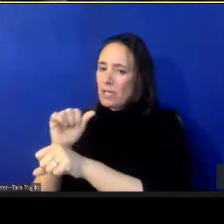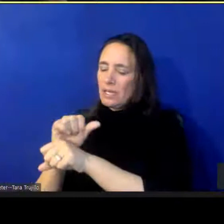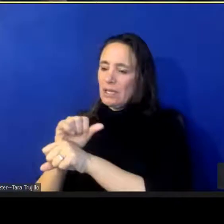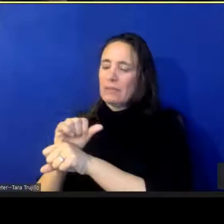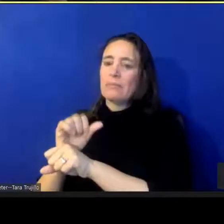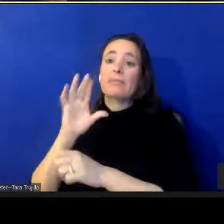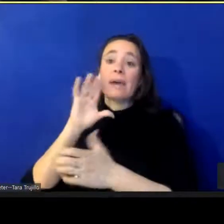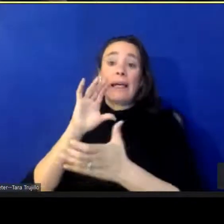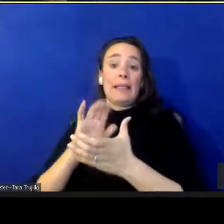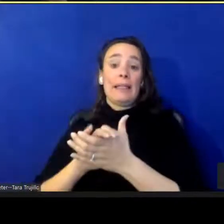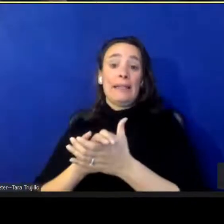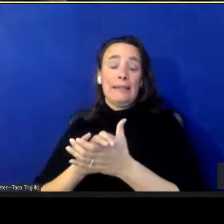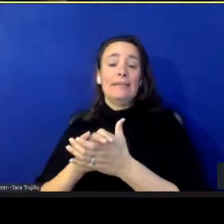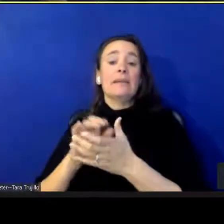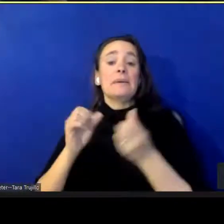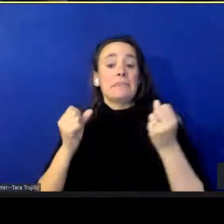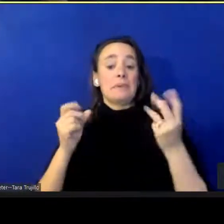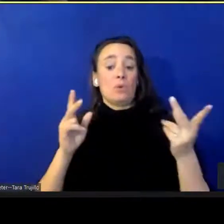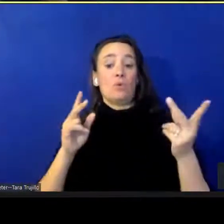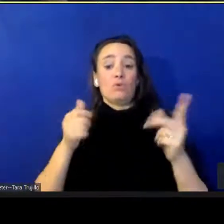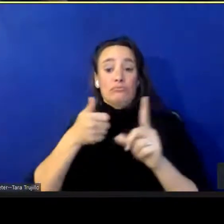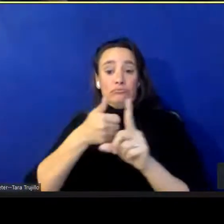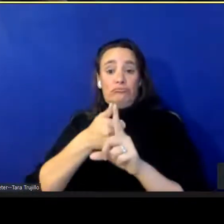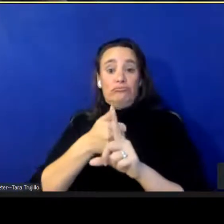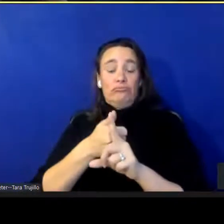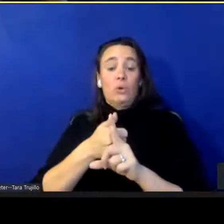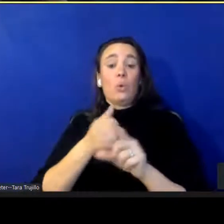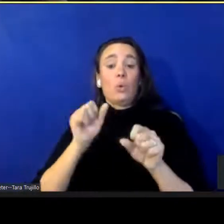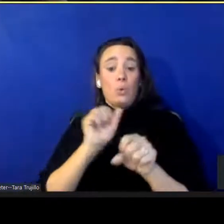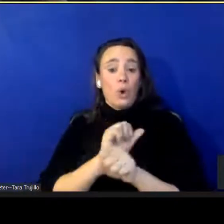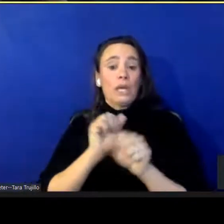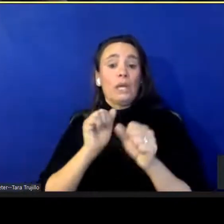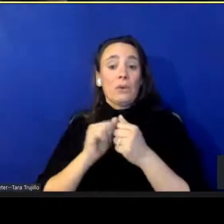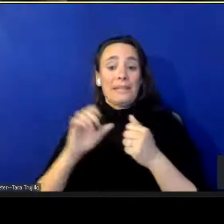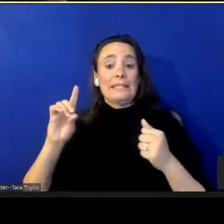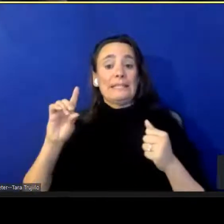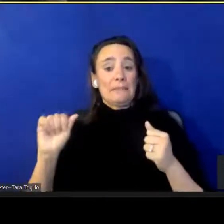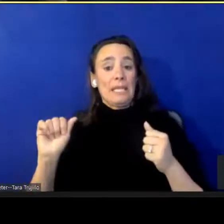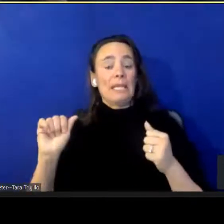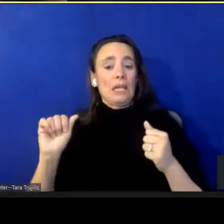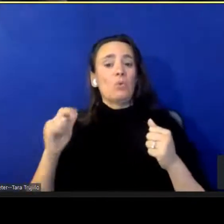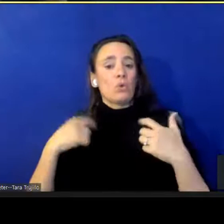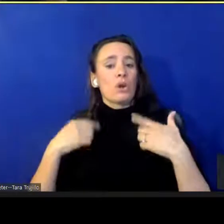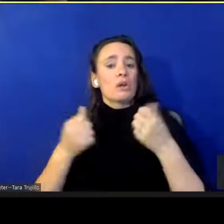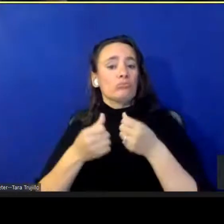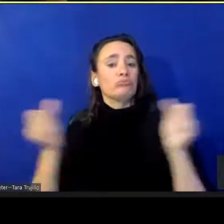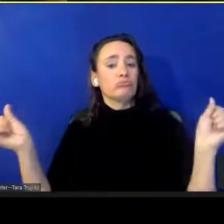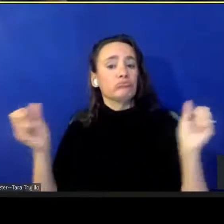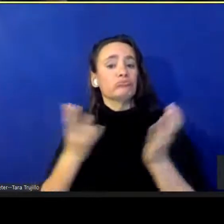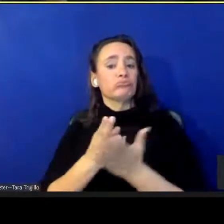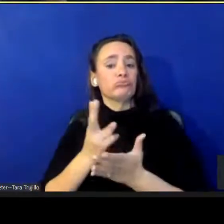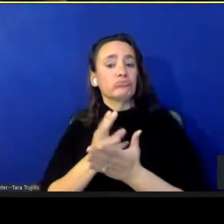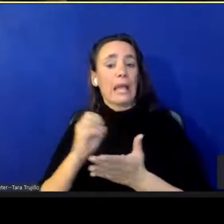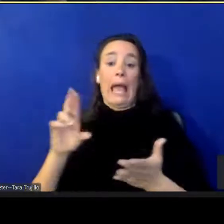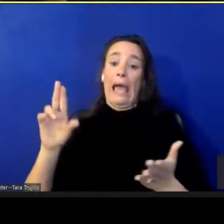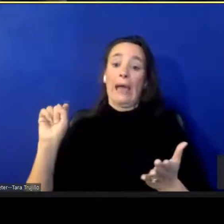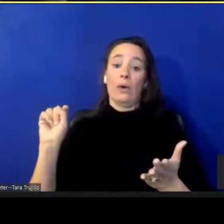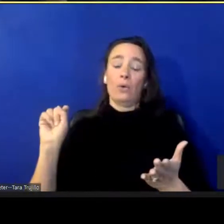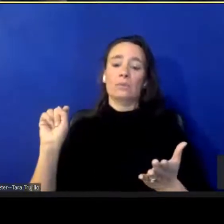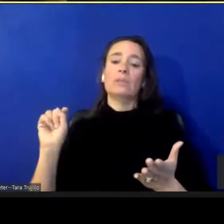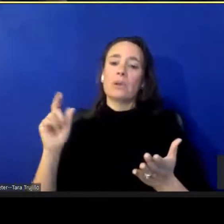are working, were out with our disabilities, that would result in much